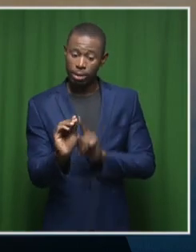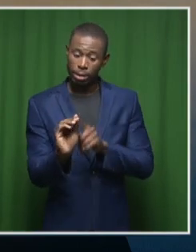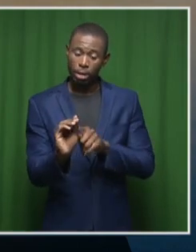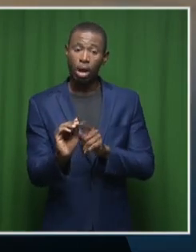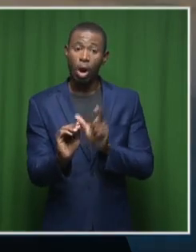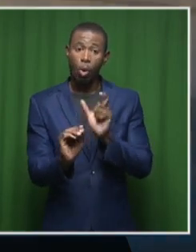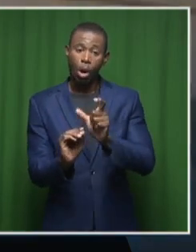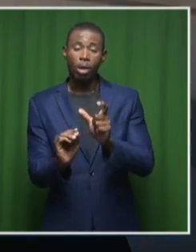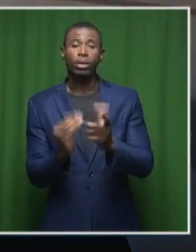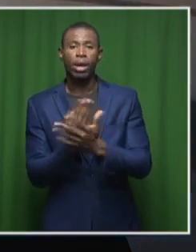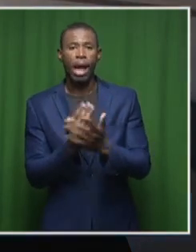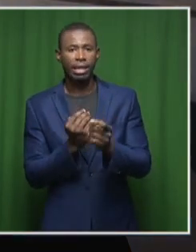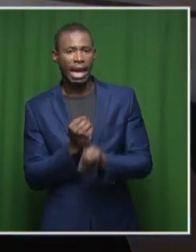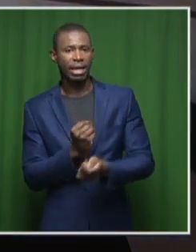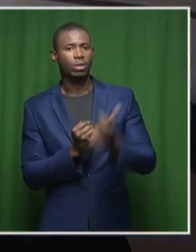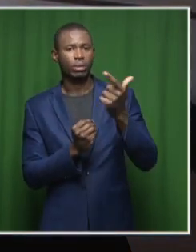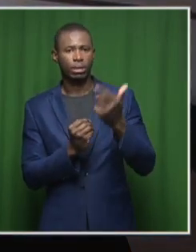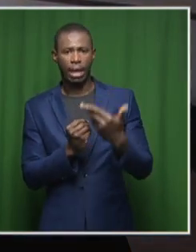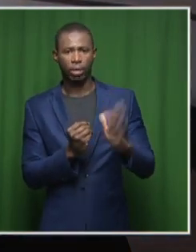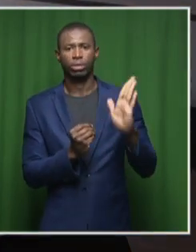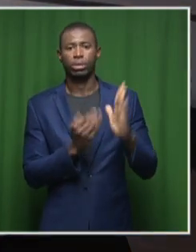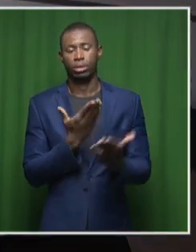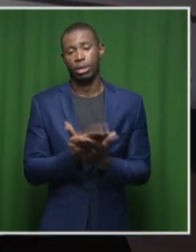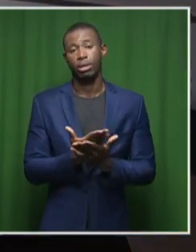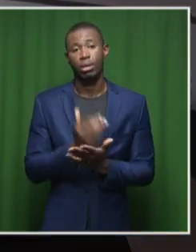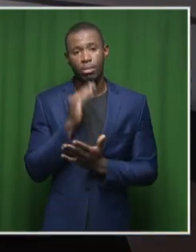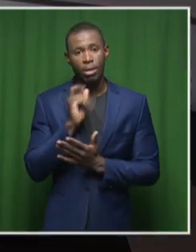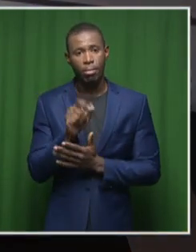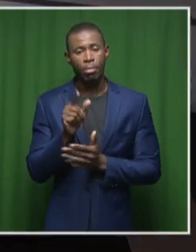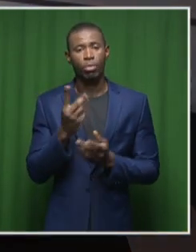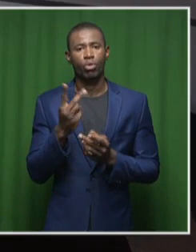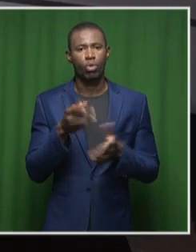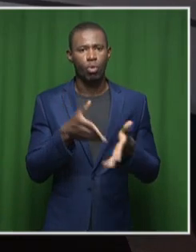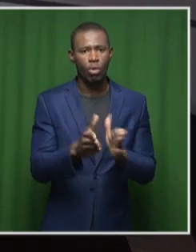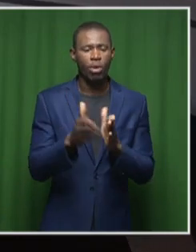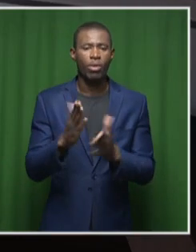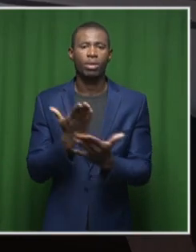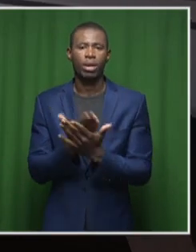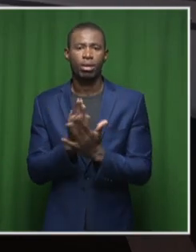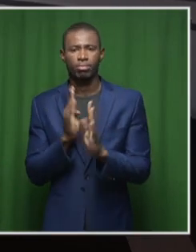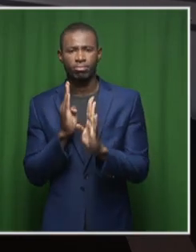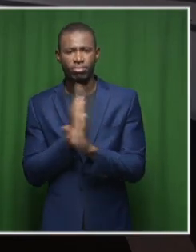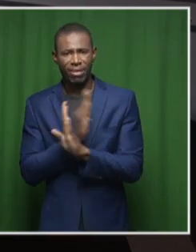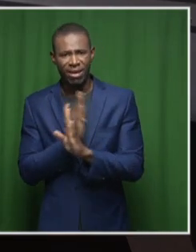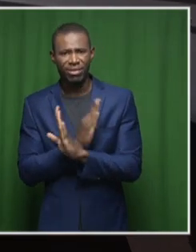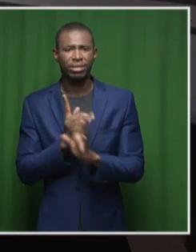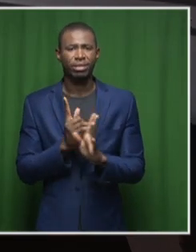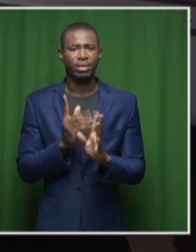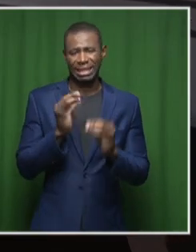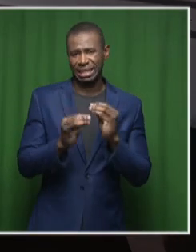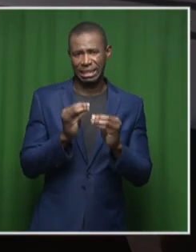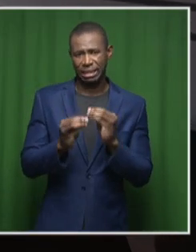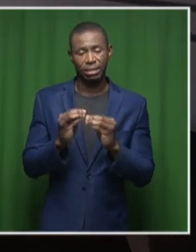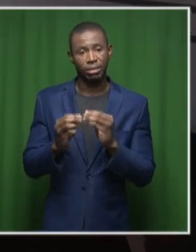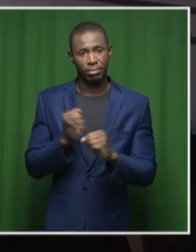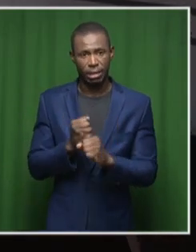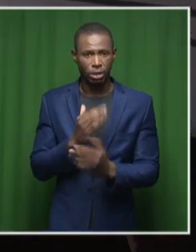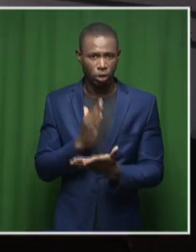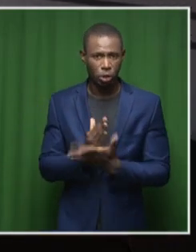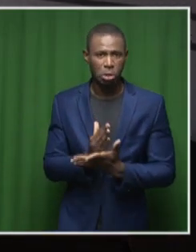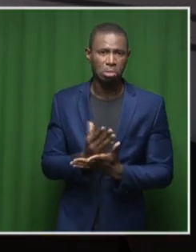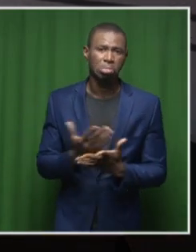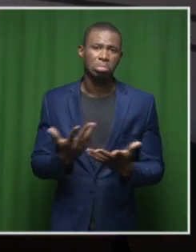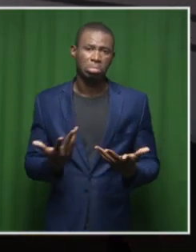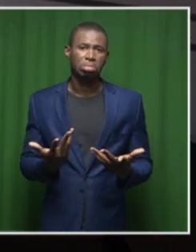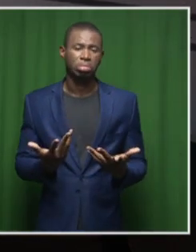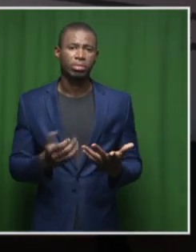two, in terms of features, those are the two ways that you can make use of the privacy and settings to, kind